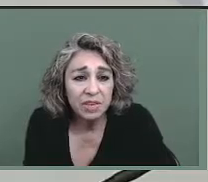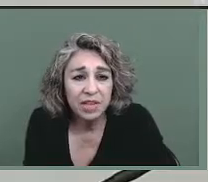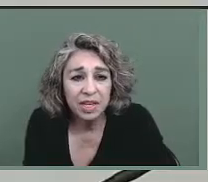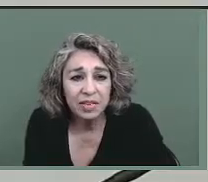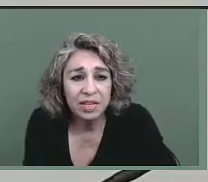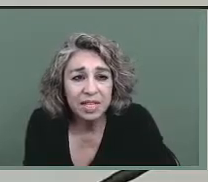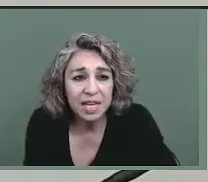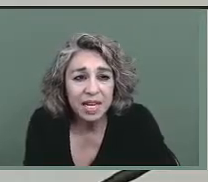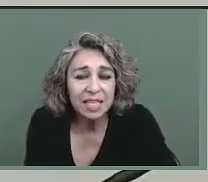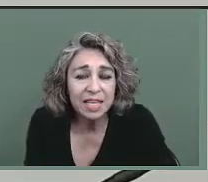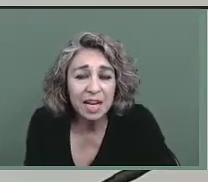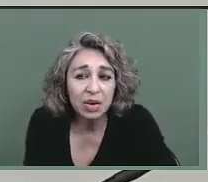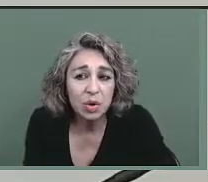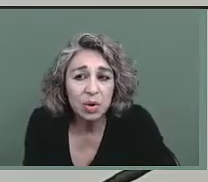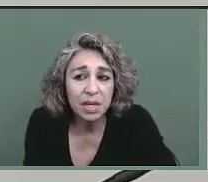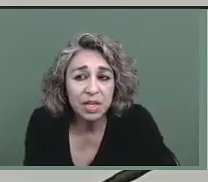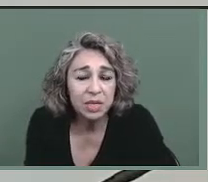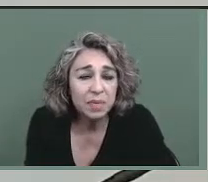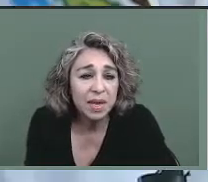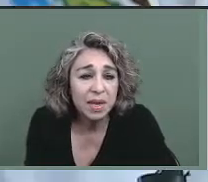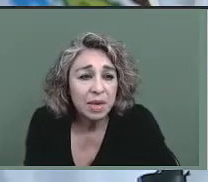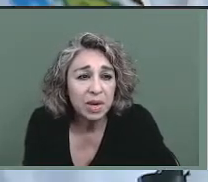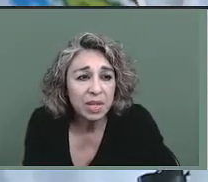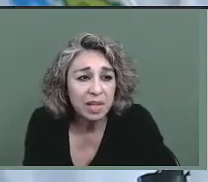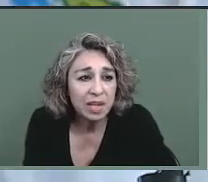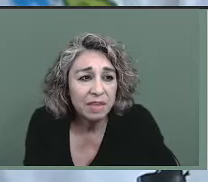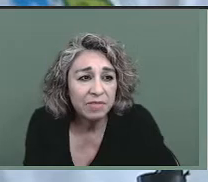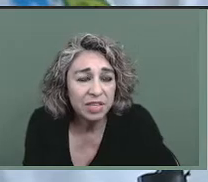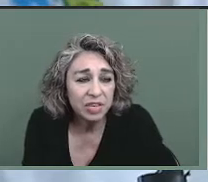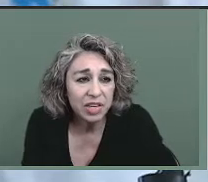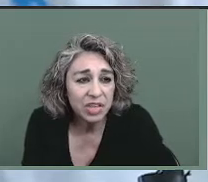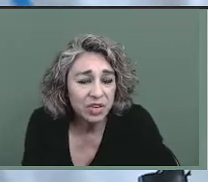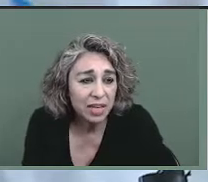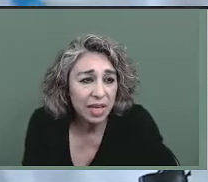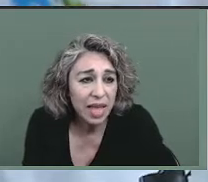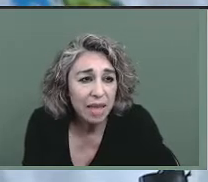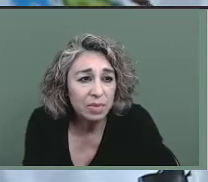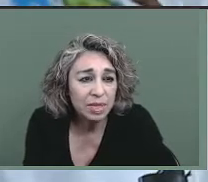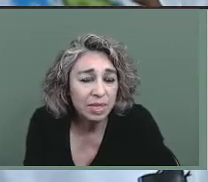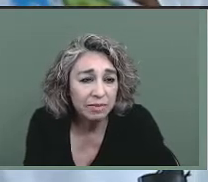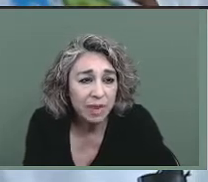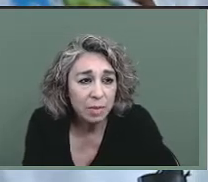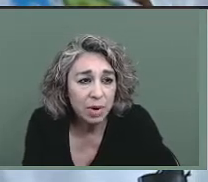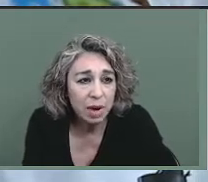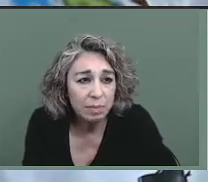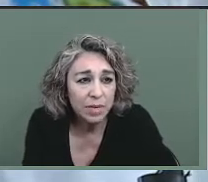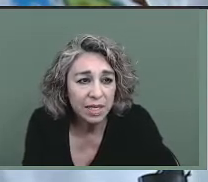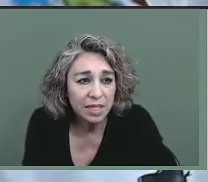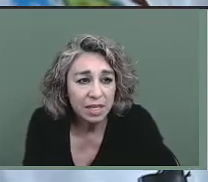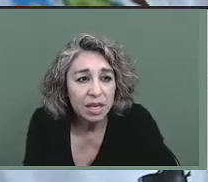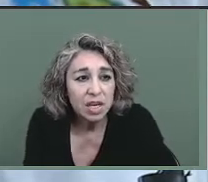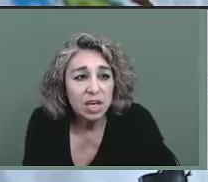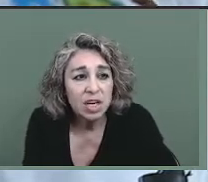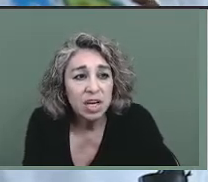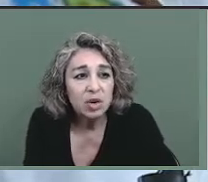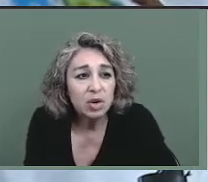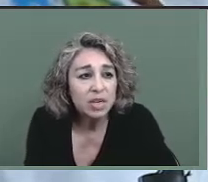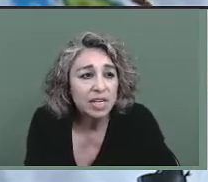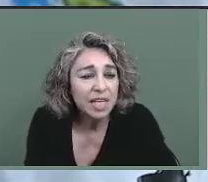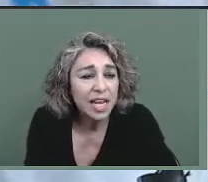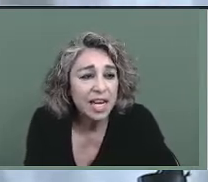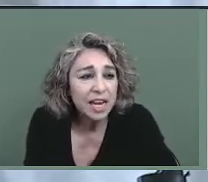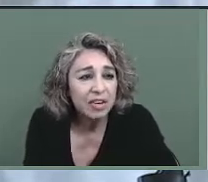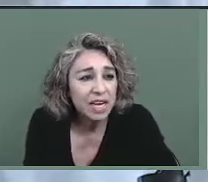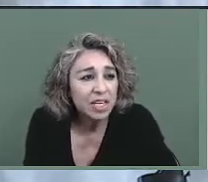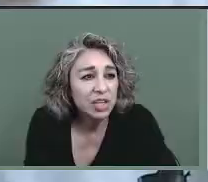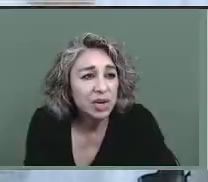Commission of Electricity is now going to be putting the infrastructure and the cables and the fiber optics in order to